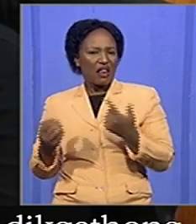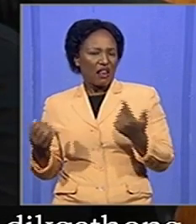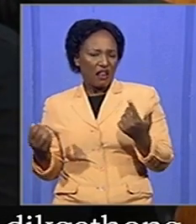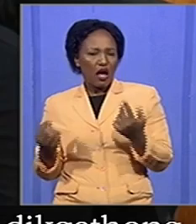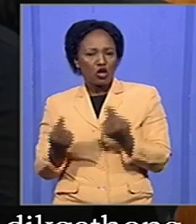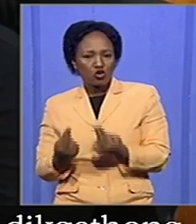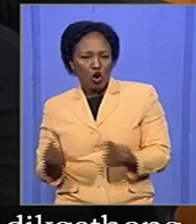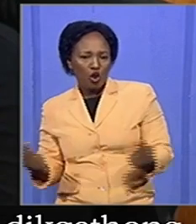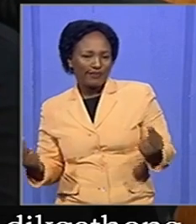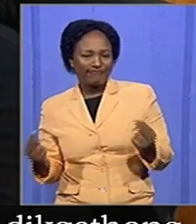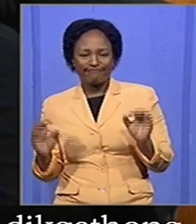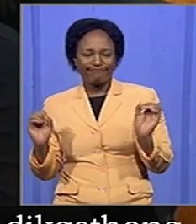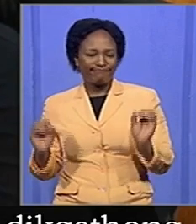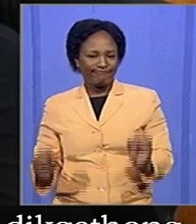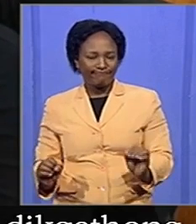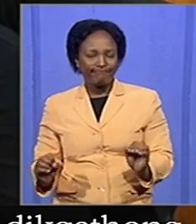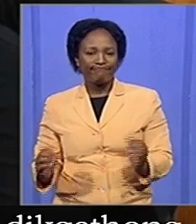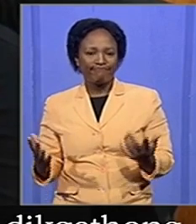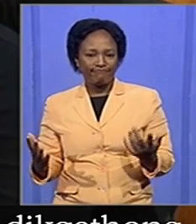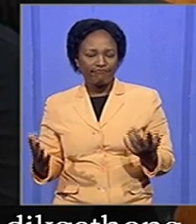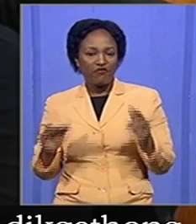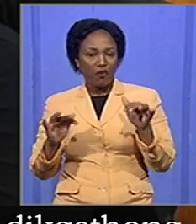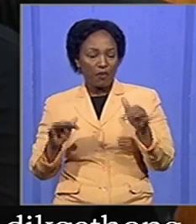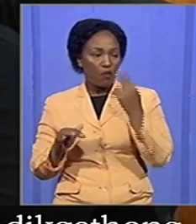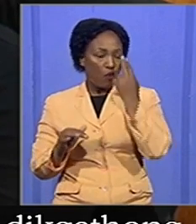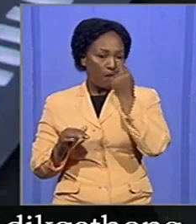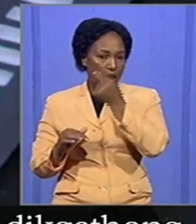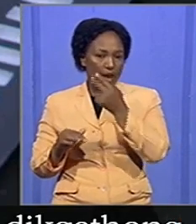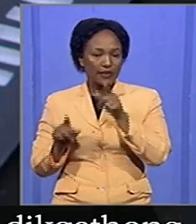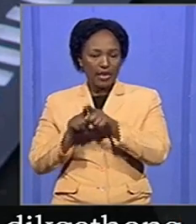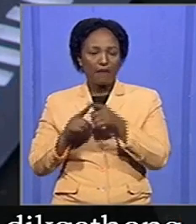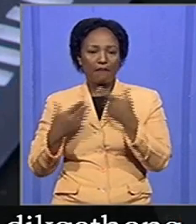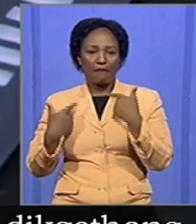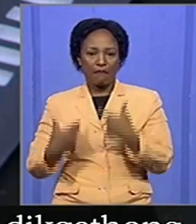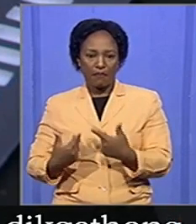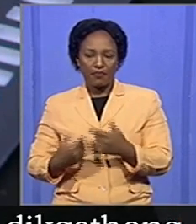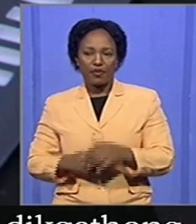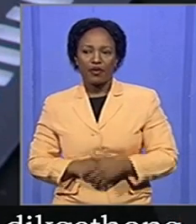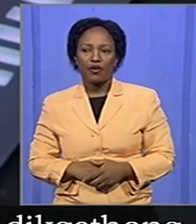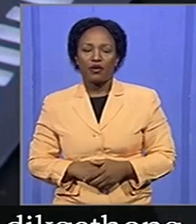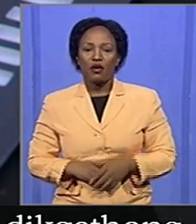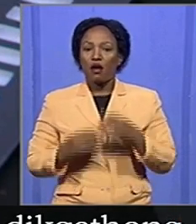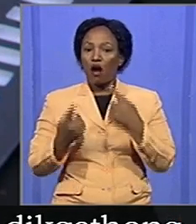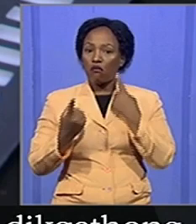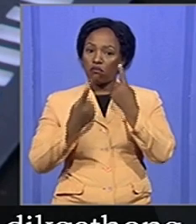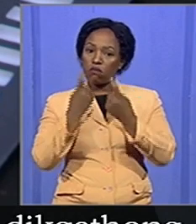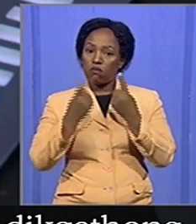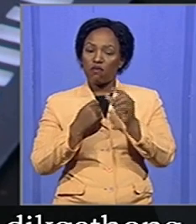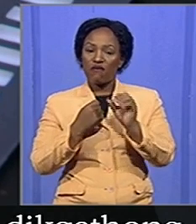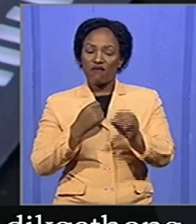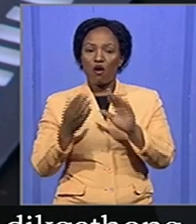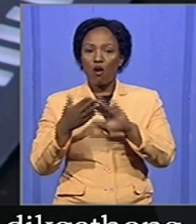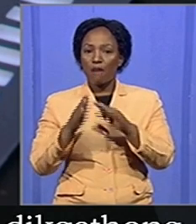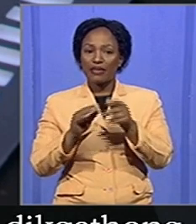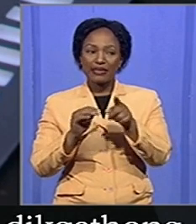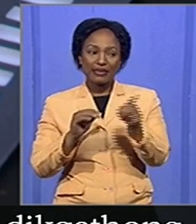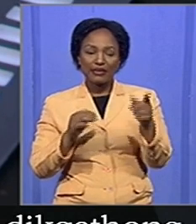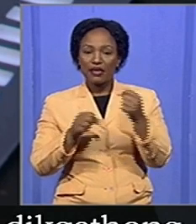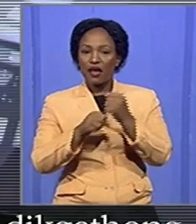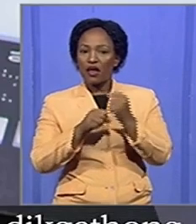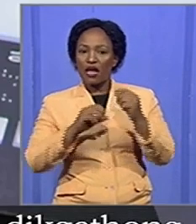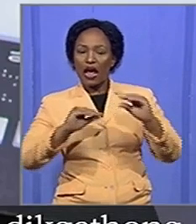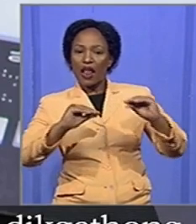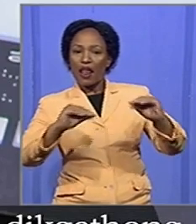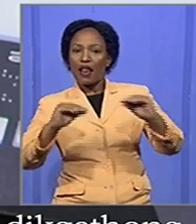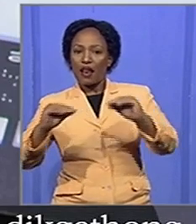disebediswa or di-resources for batho ba o sa bone jwalo ka nna. Go na le dingongorego tsa gore baagi ga ba newa thuto ya go